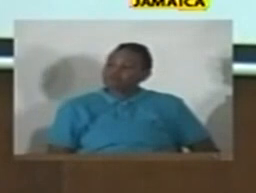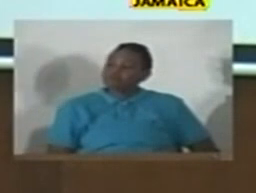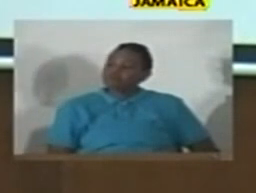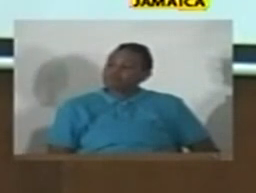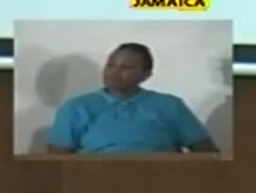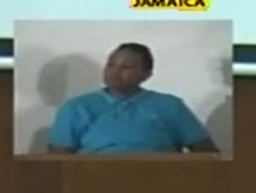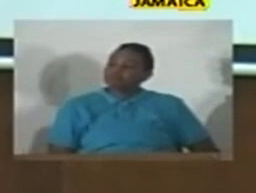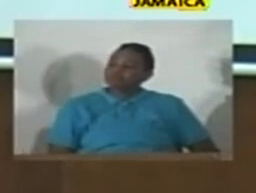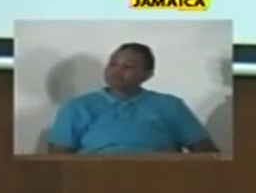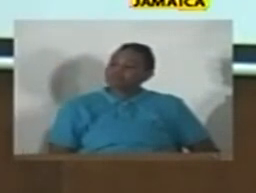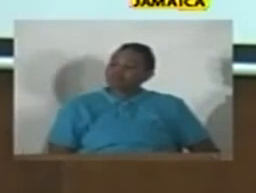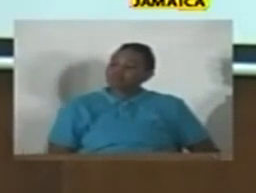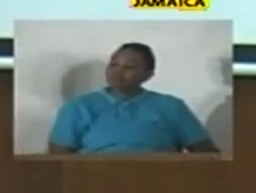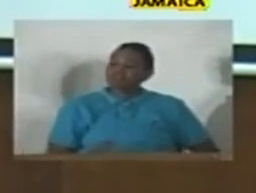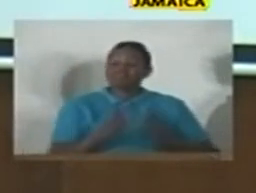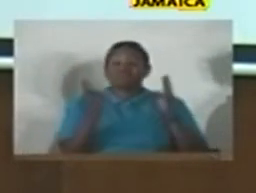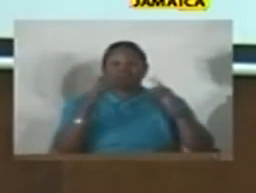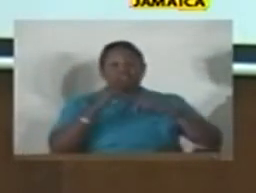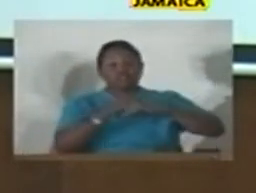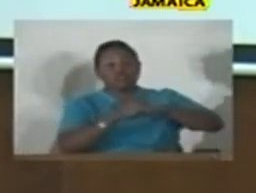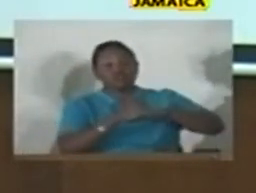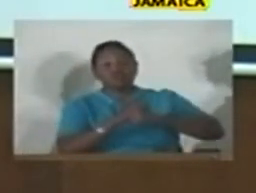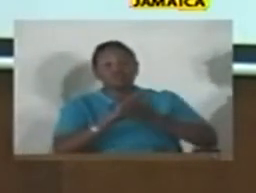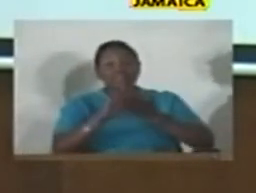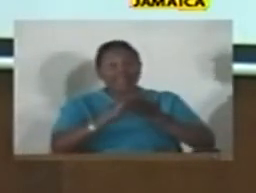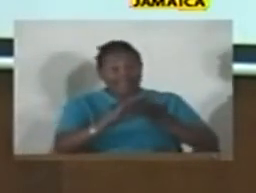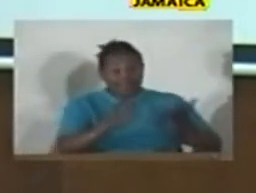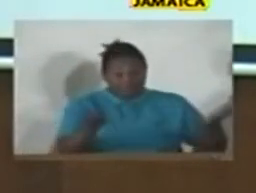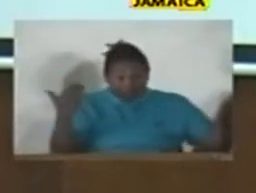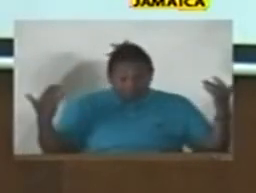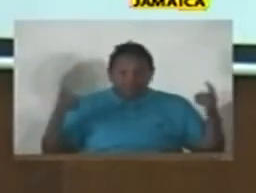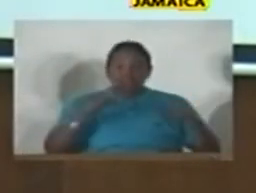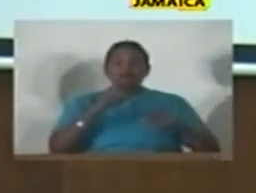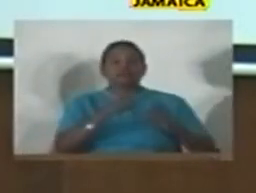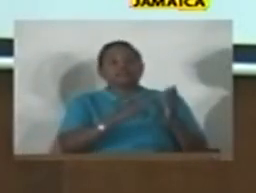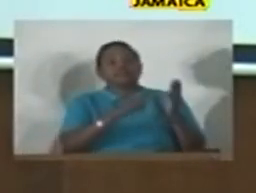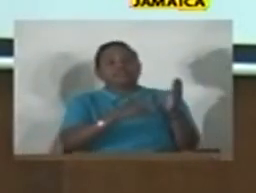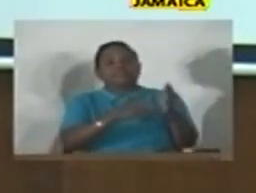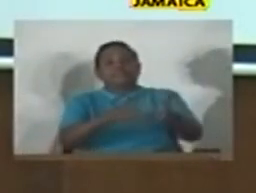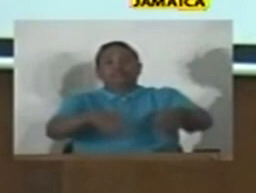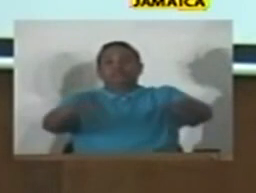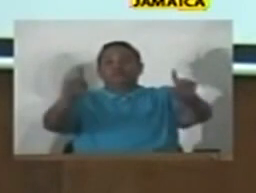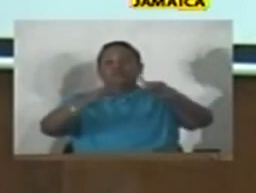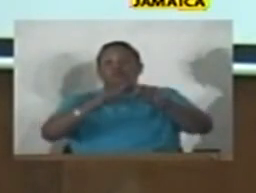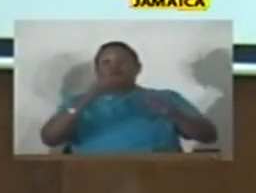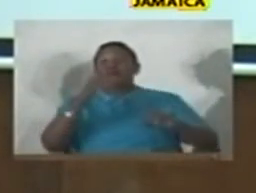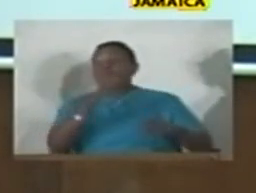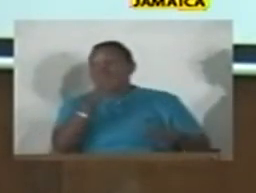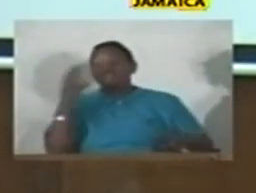cleaning of drains, electricity, and lease to the farmer is